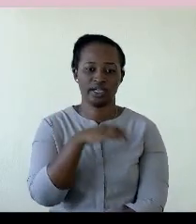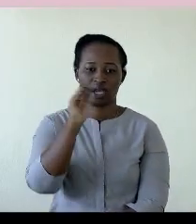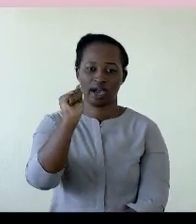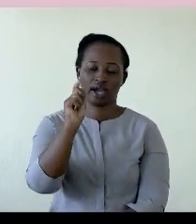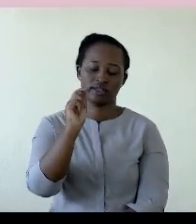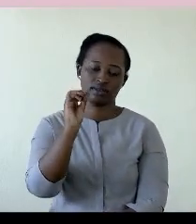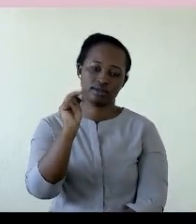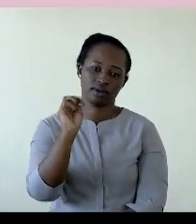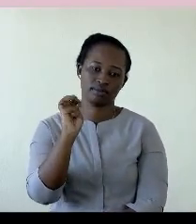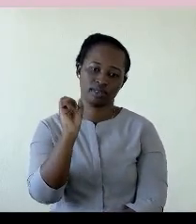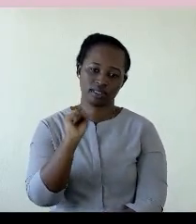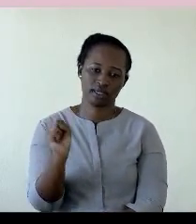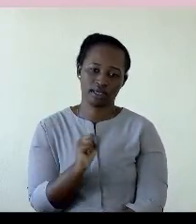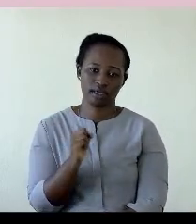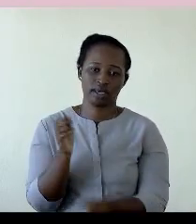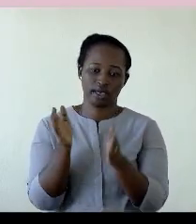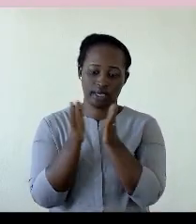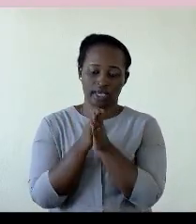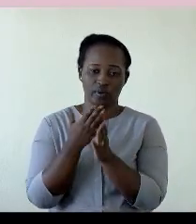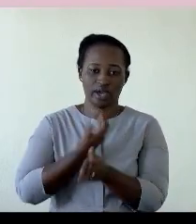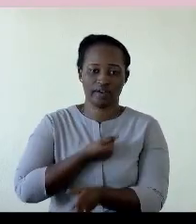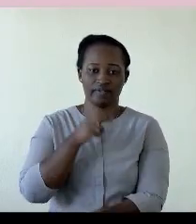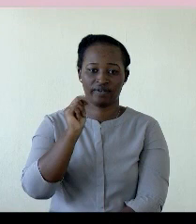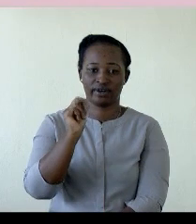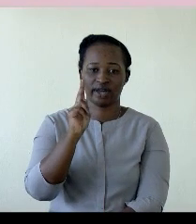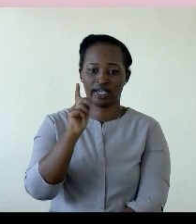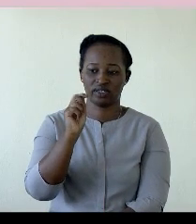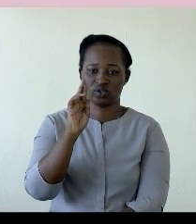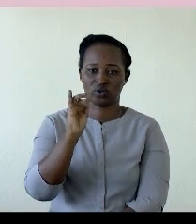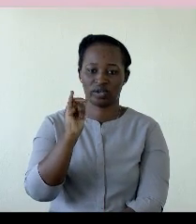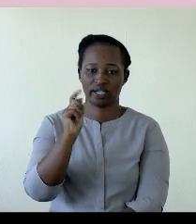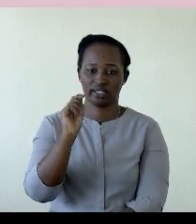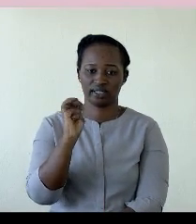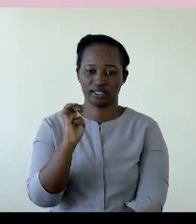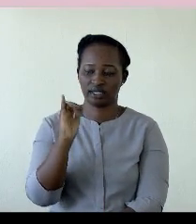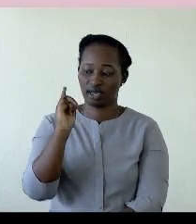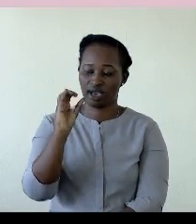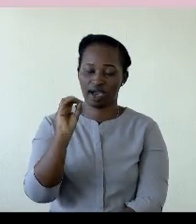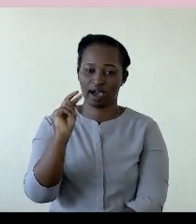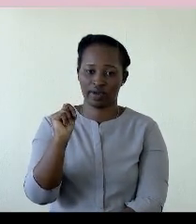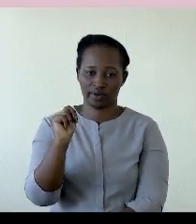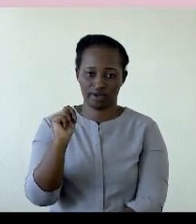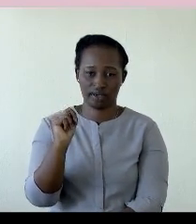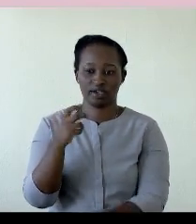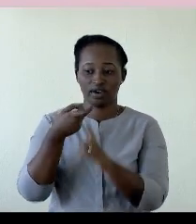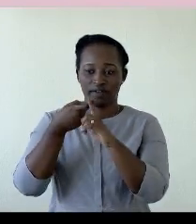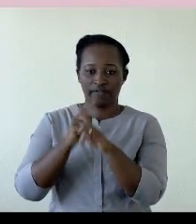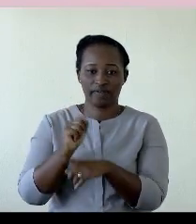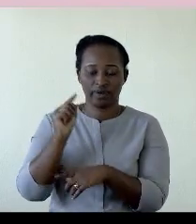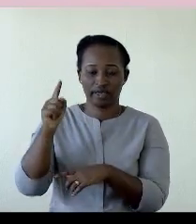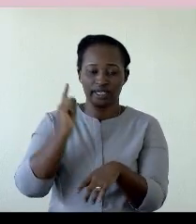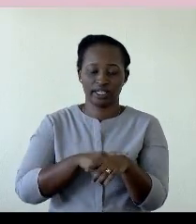1. We also have the nitrite ion, and for nitrite, when they